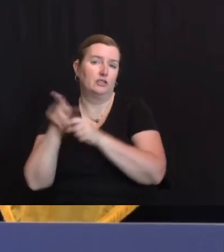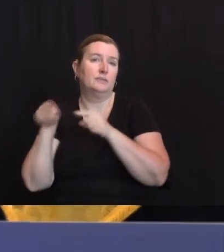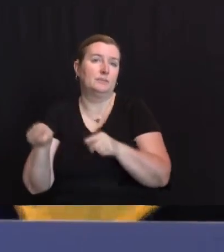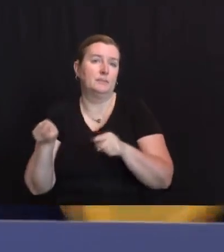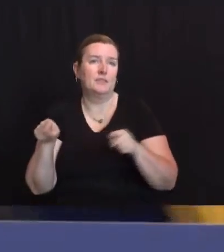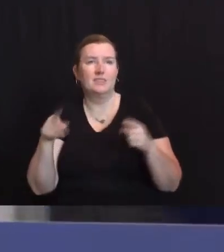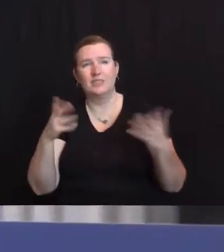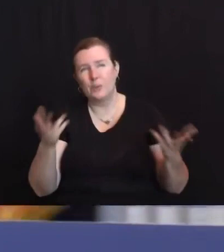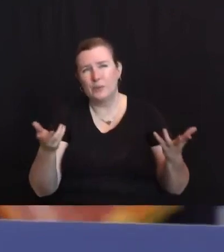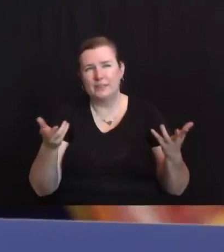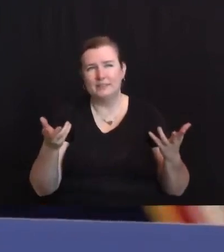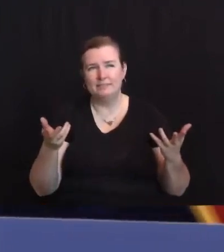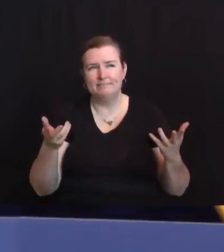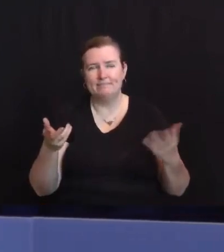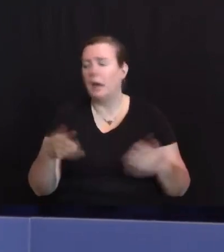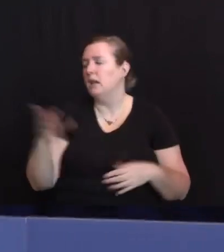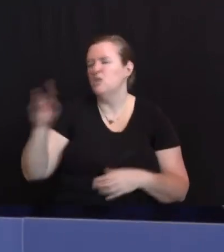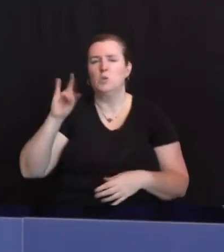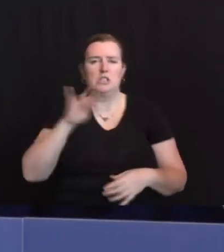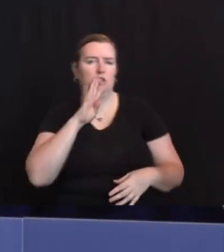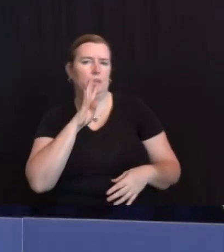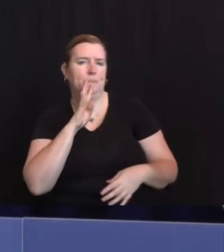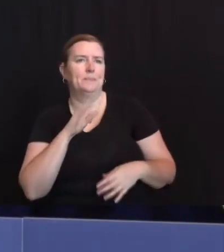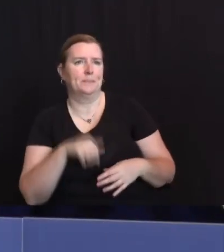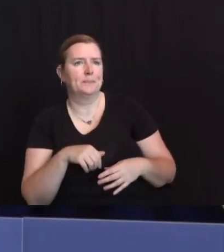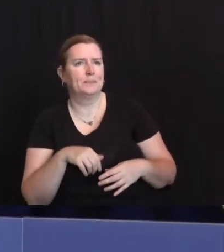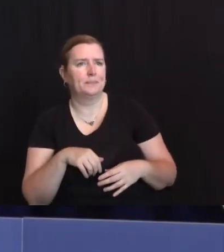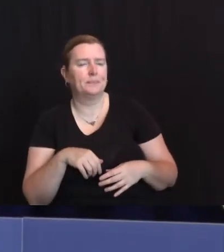keep reminding myself that